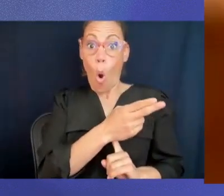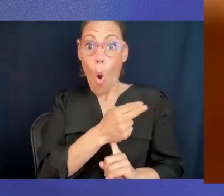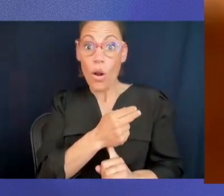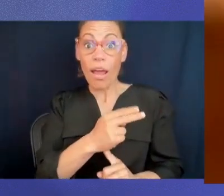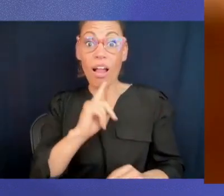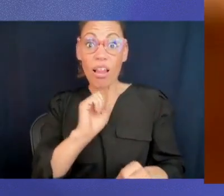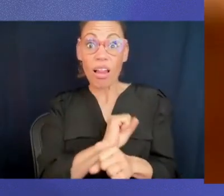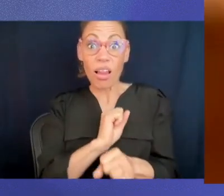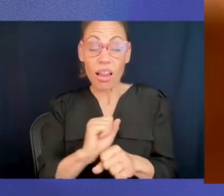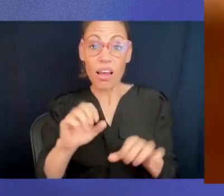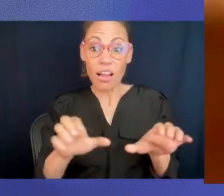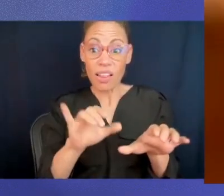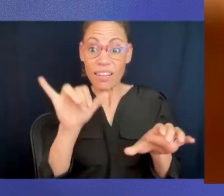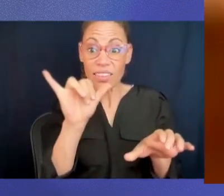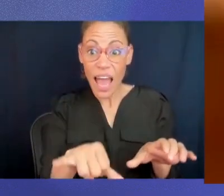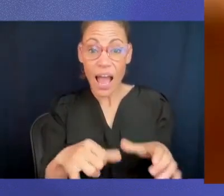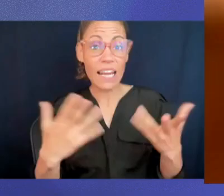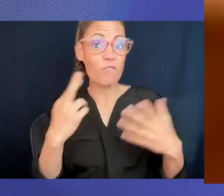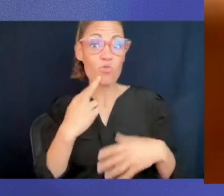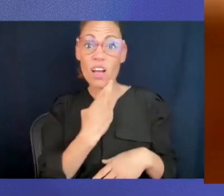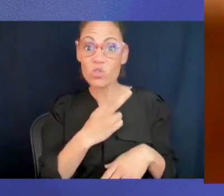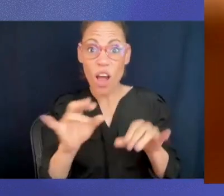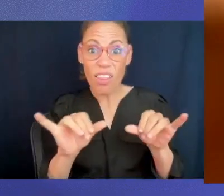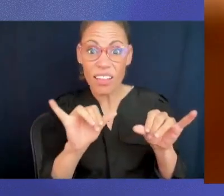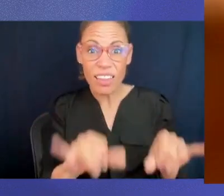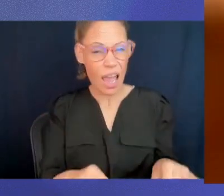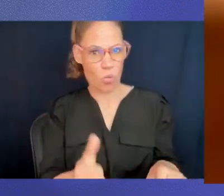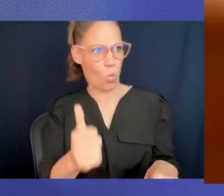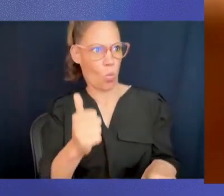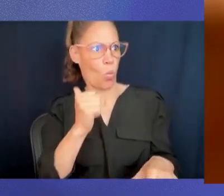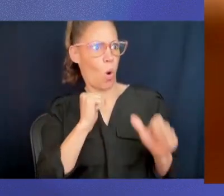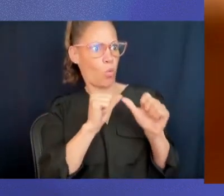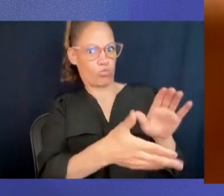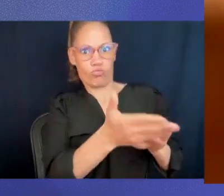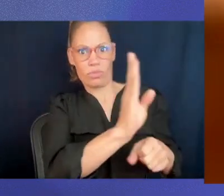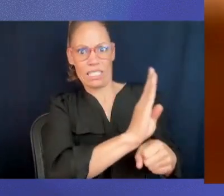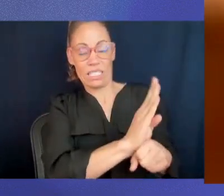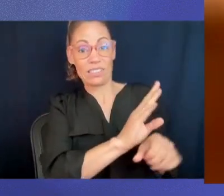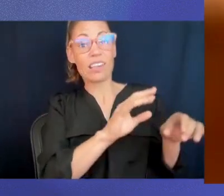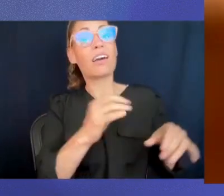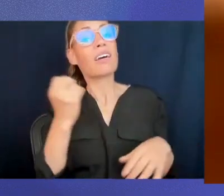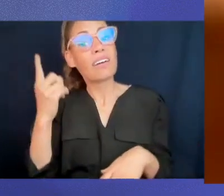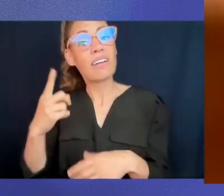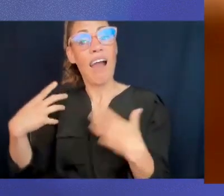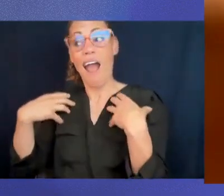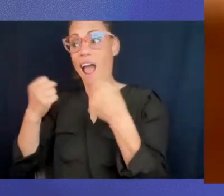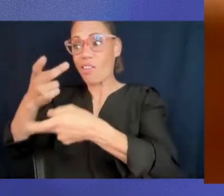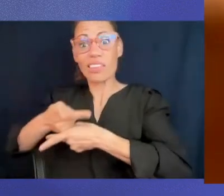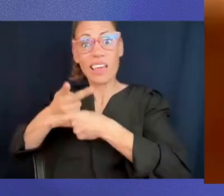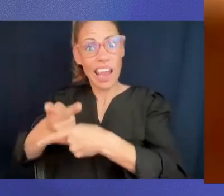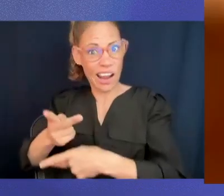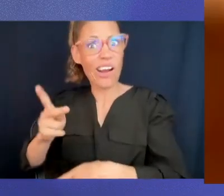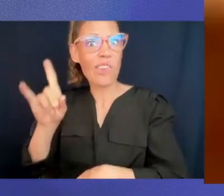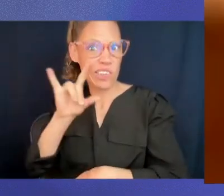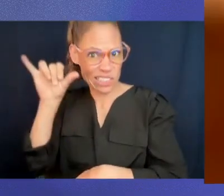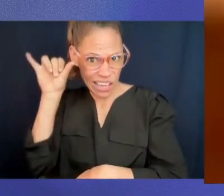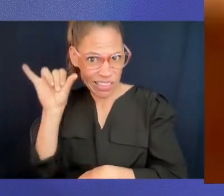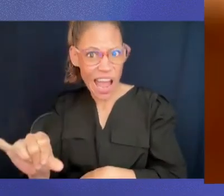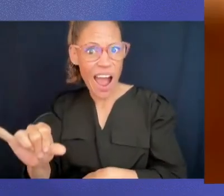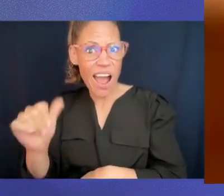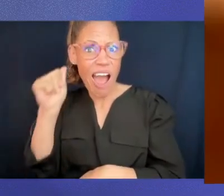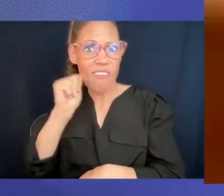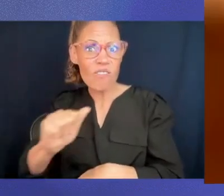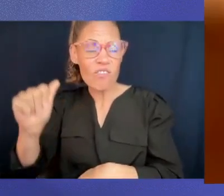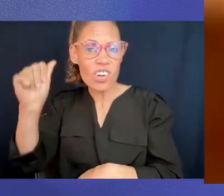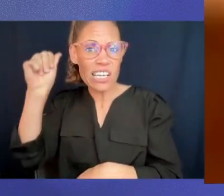that. And healthcare too often acts exactly like that every single day, or